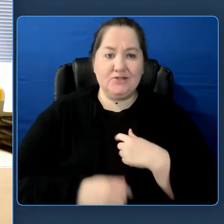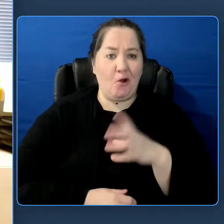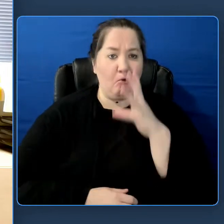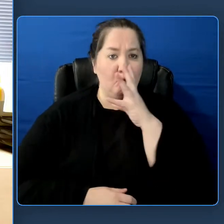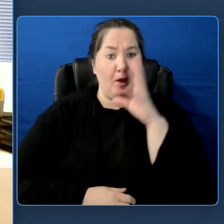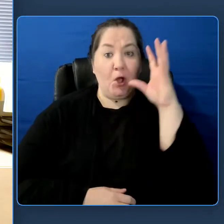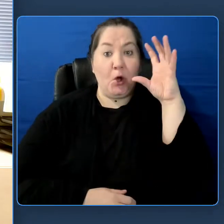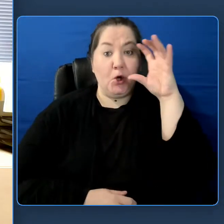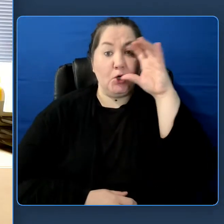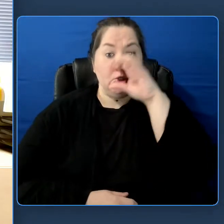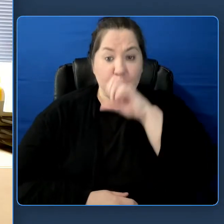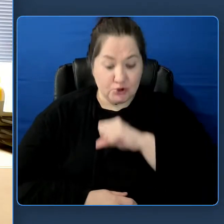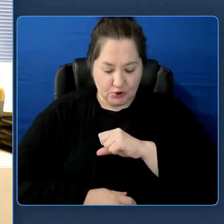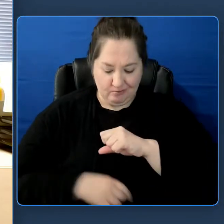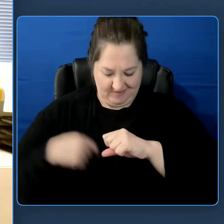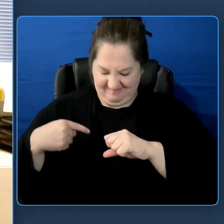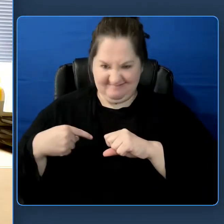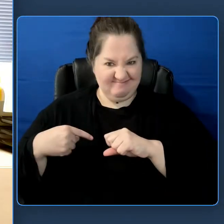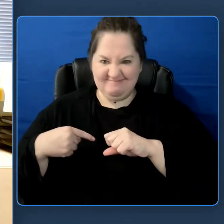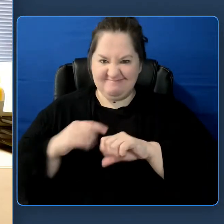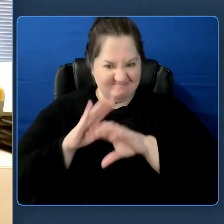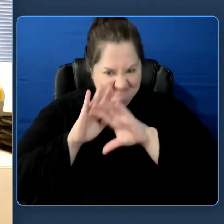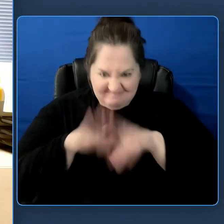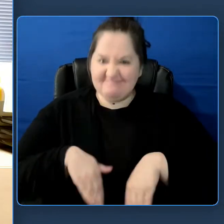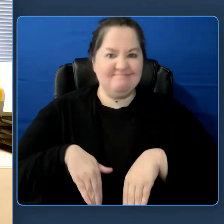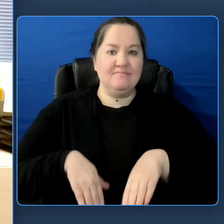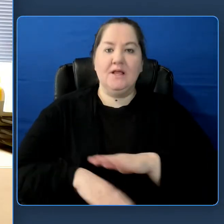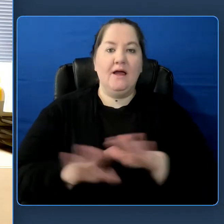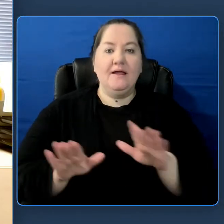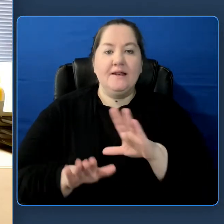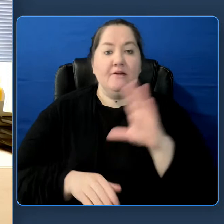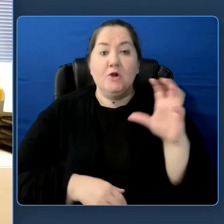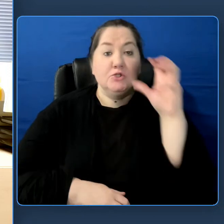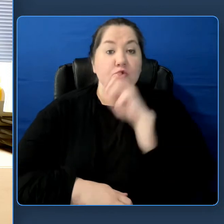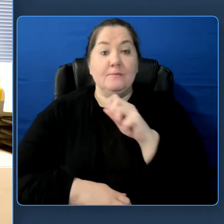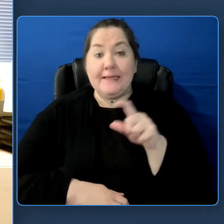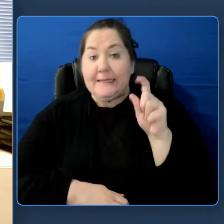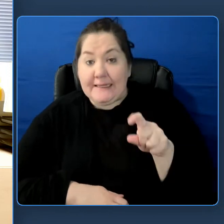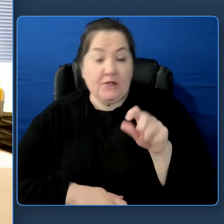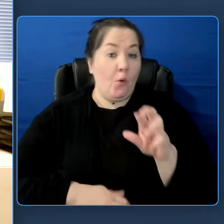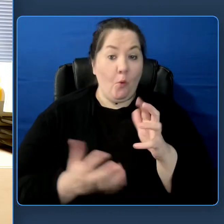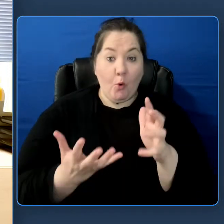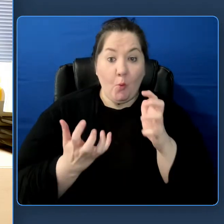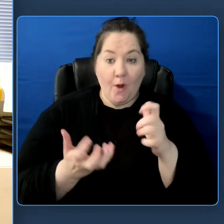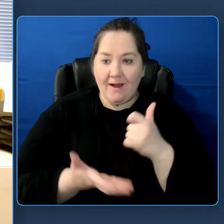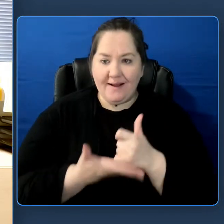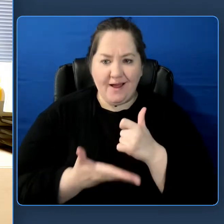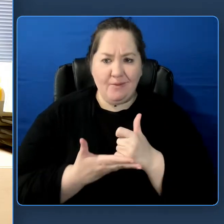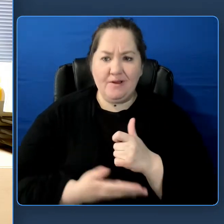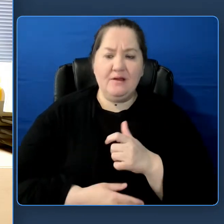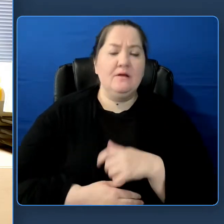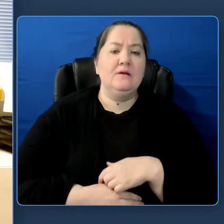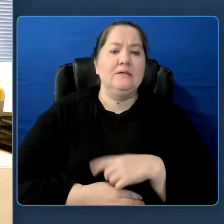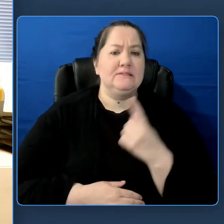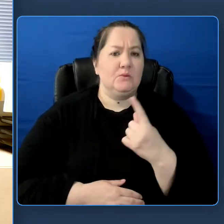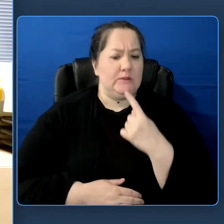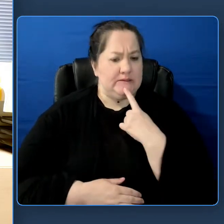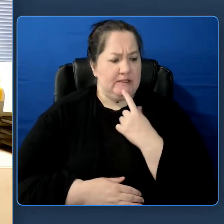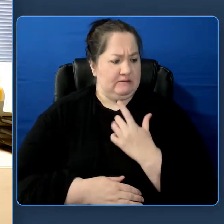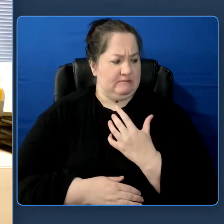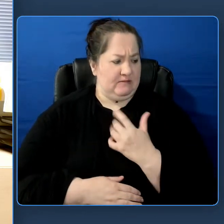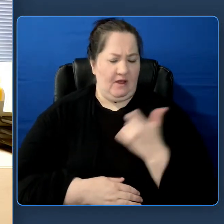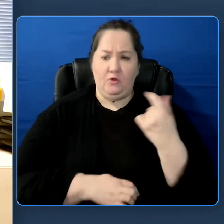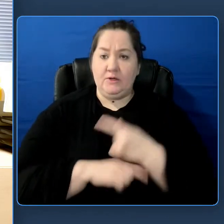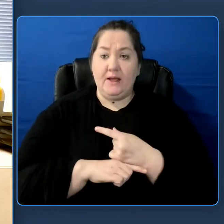Don't assume, never assume they need help, never assume they want the help. And just because somebody made this point the other day,